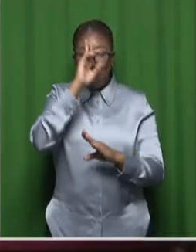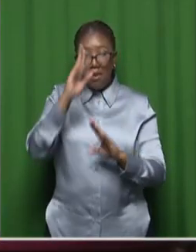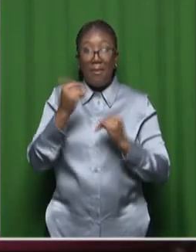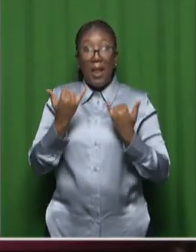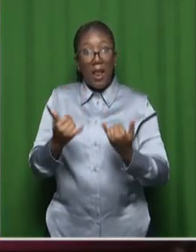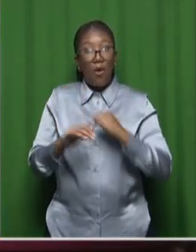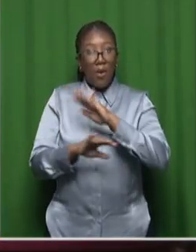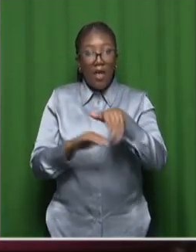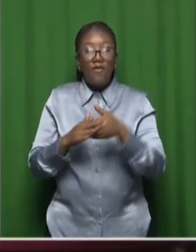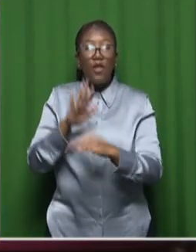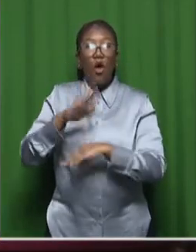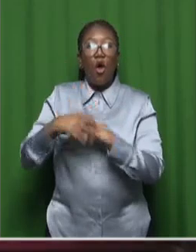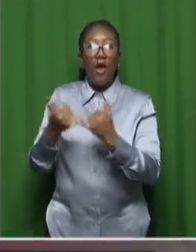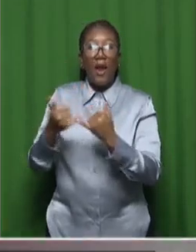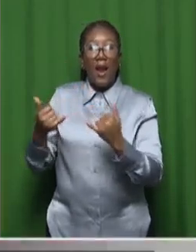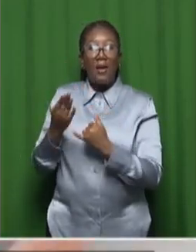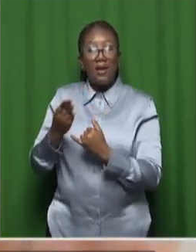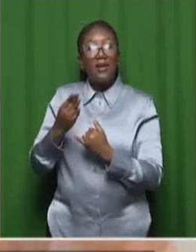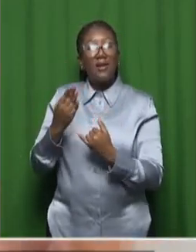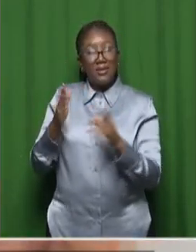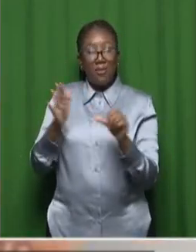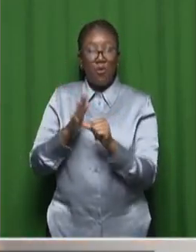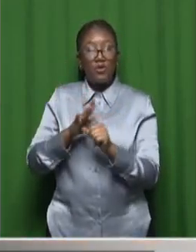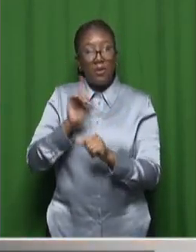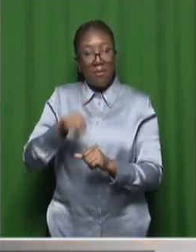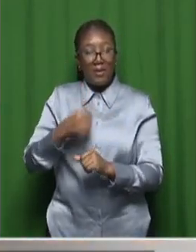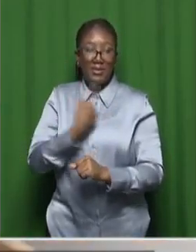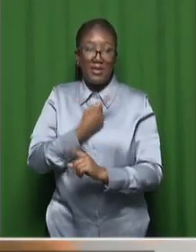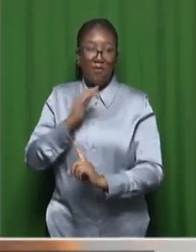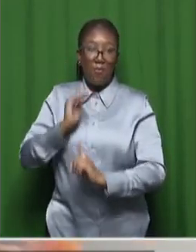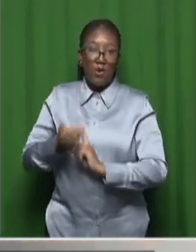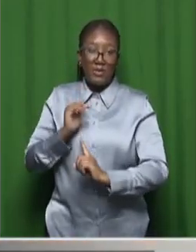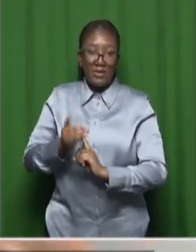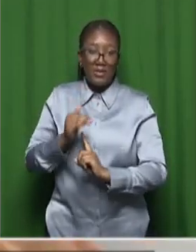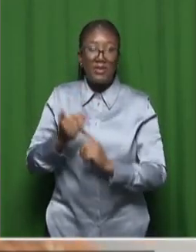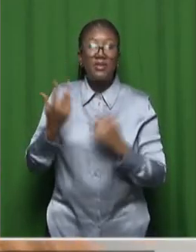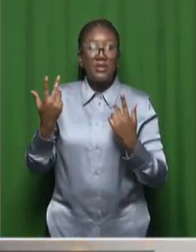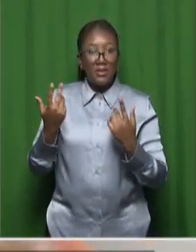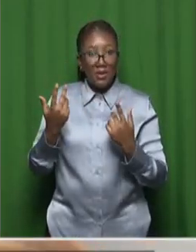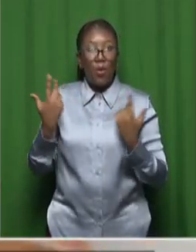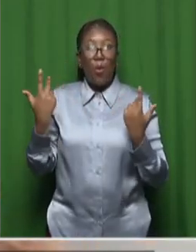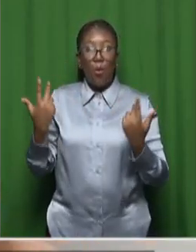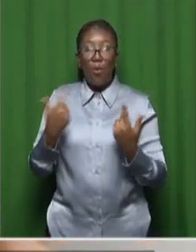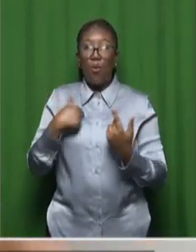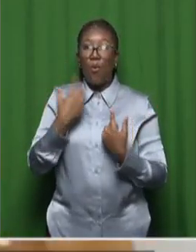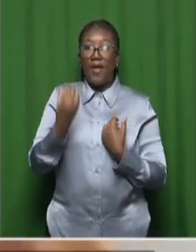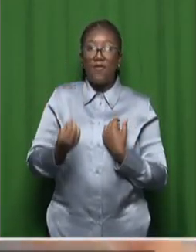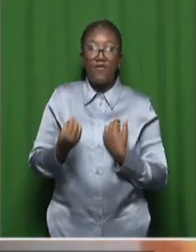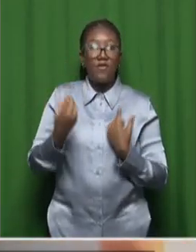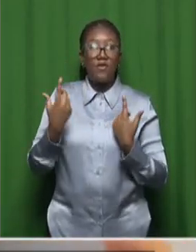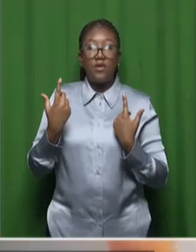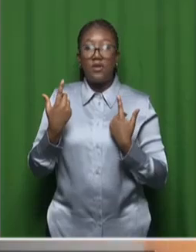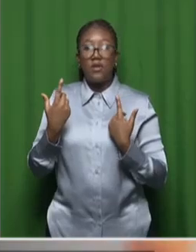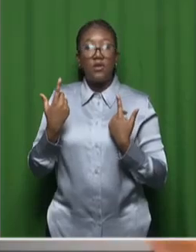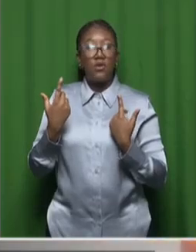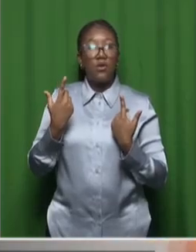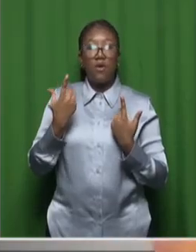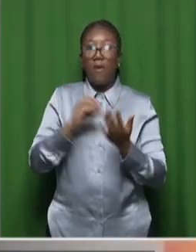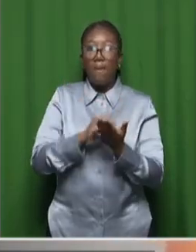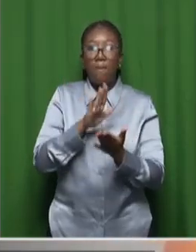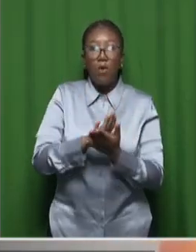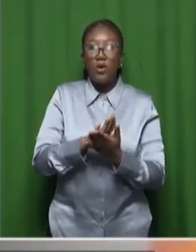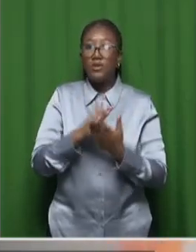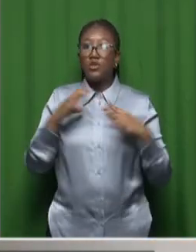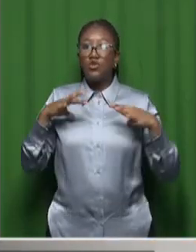used online. So it's better to be protected, even if you're not looking at having what we call booking your